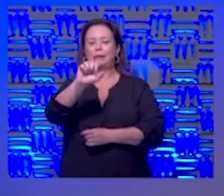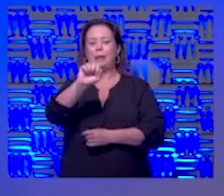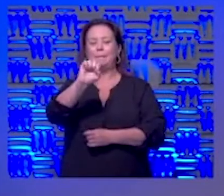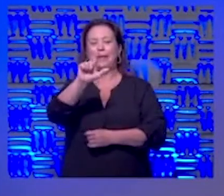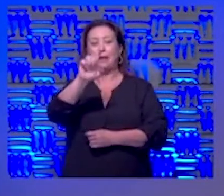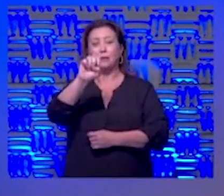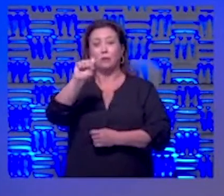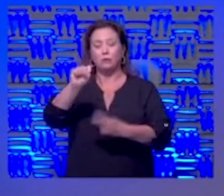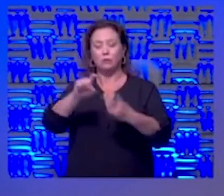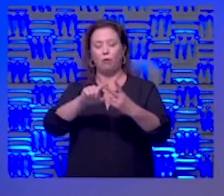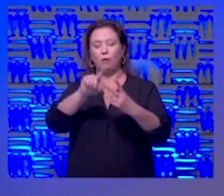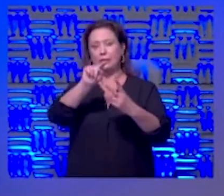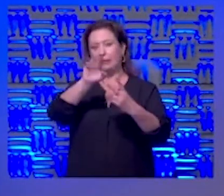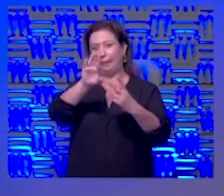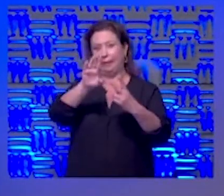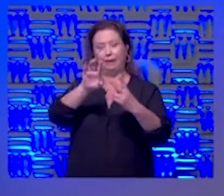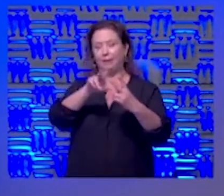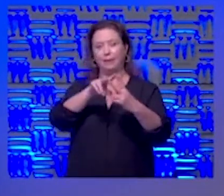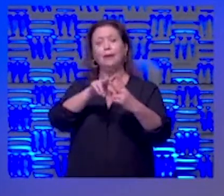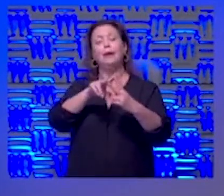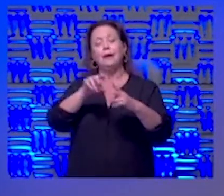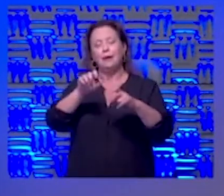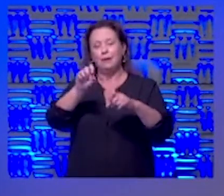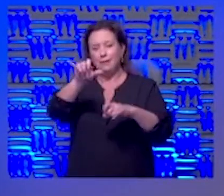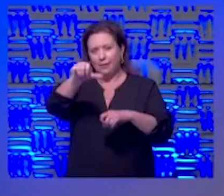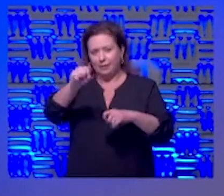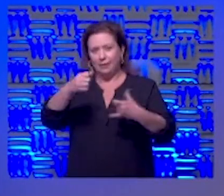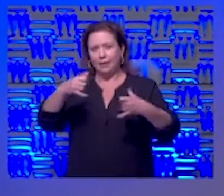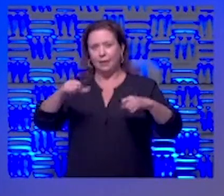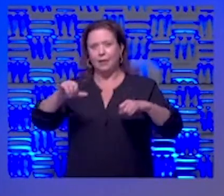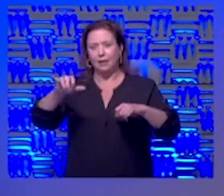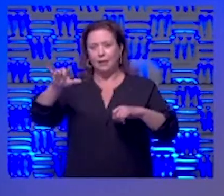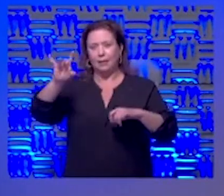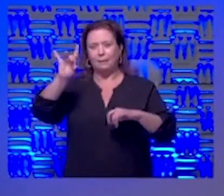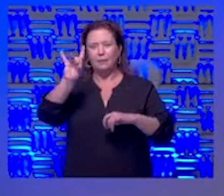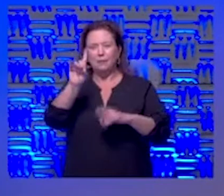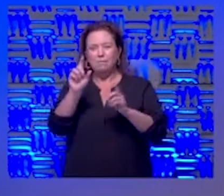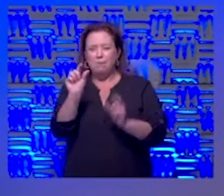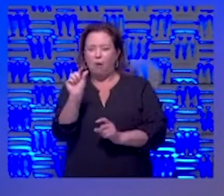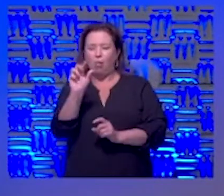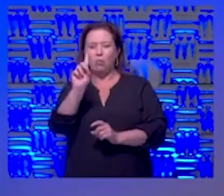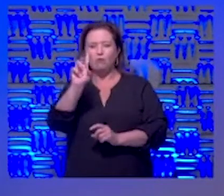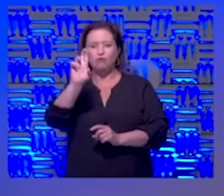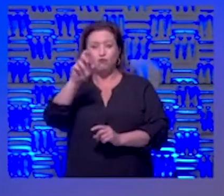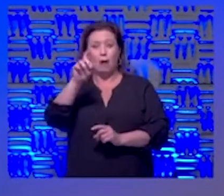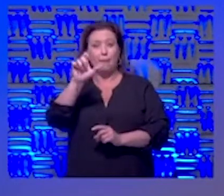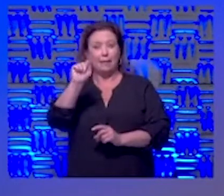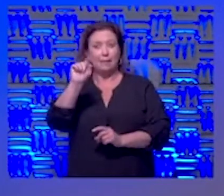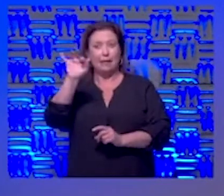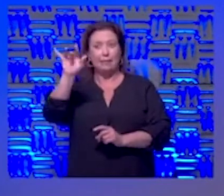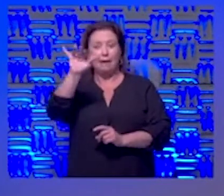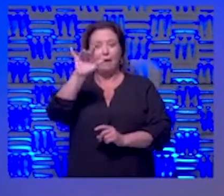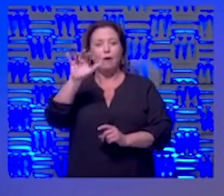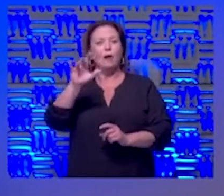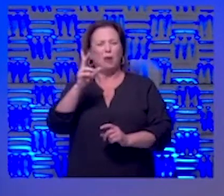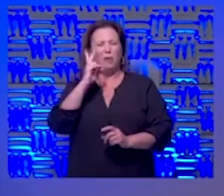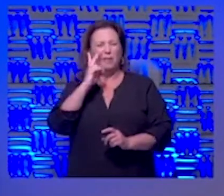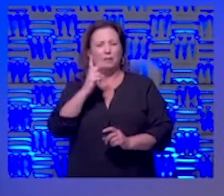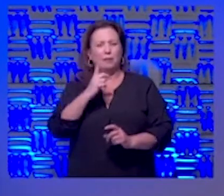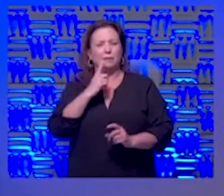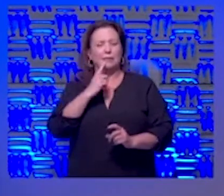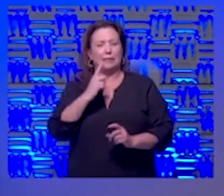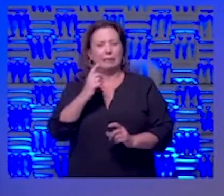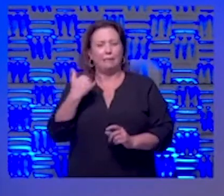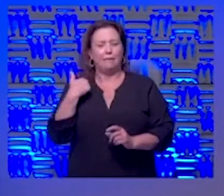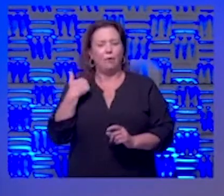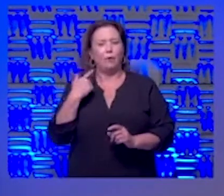tuberculosis. It can still linger in the air on small droplets, and that is consistent with what we have been said. If you